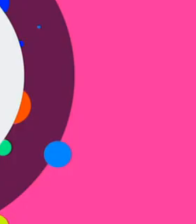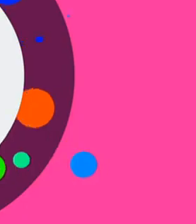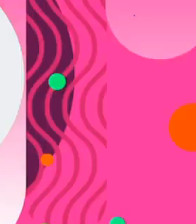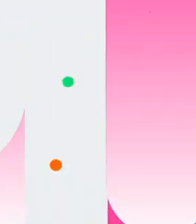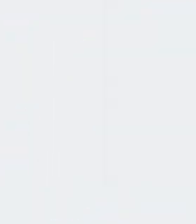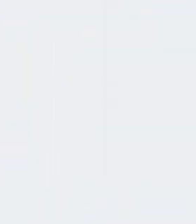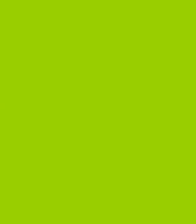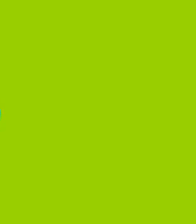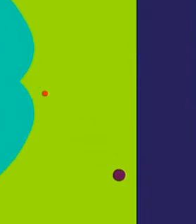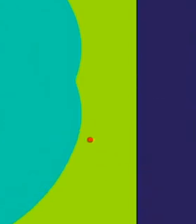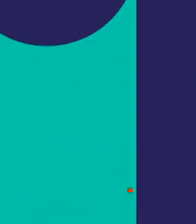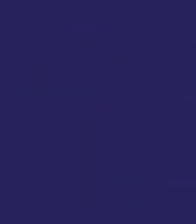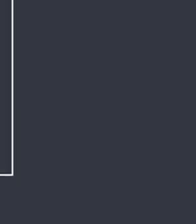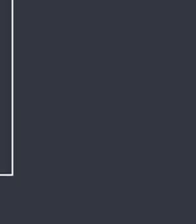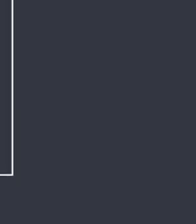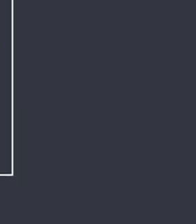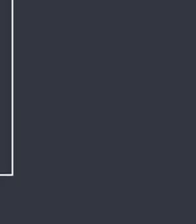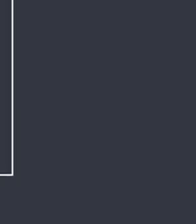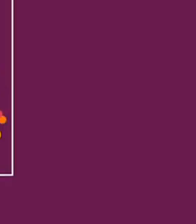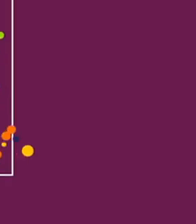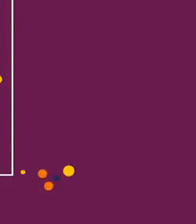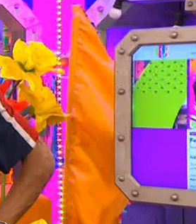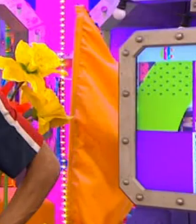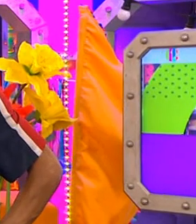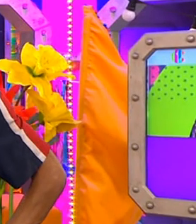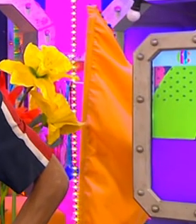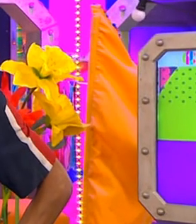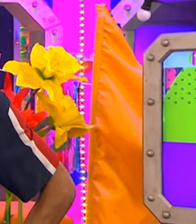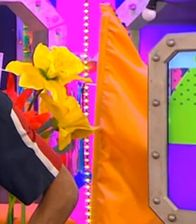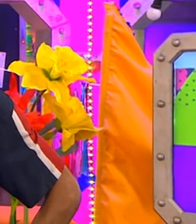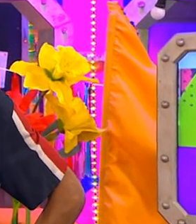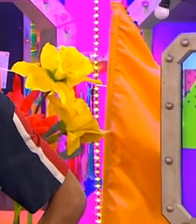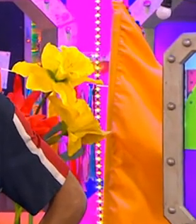Hey friends, are you